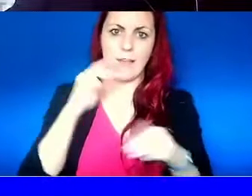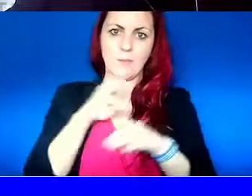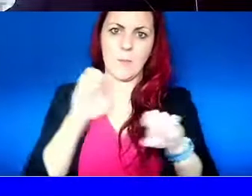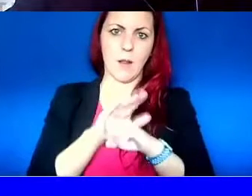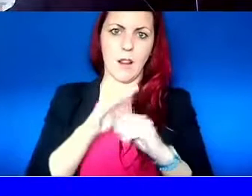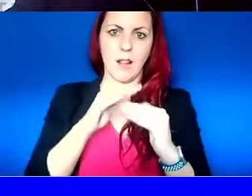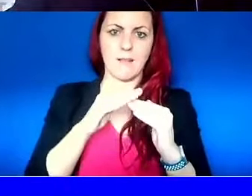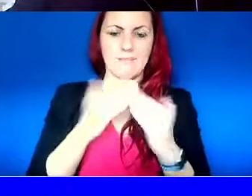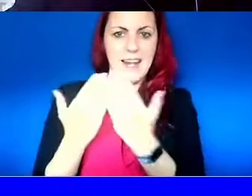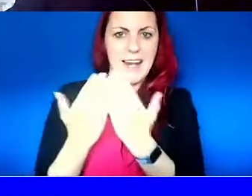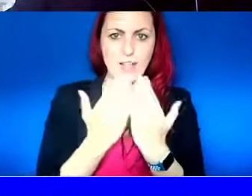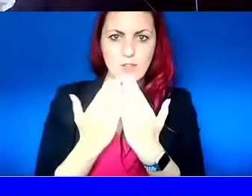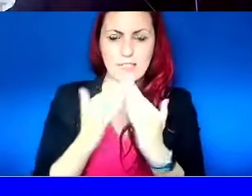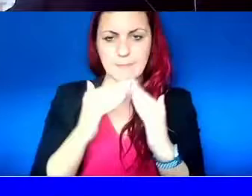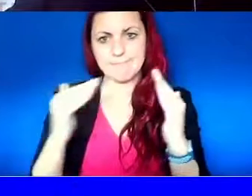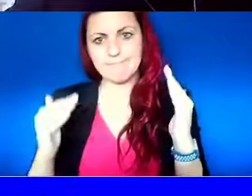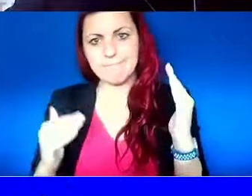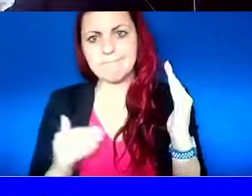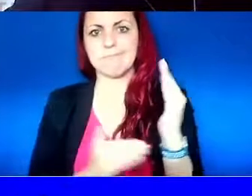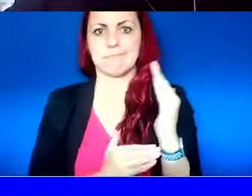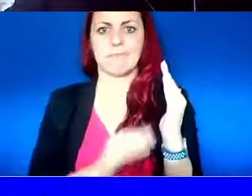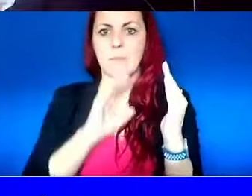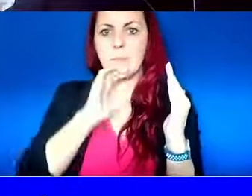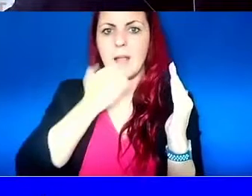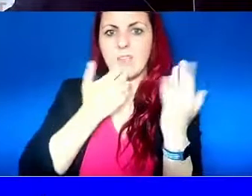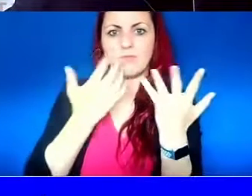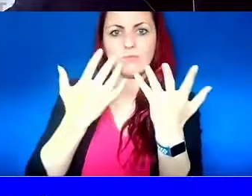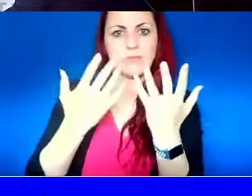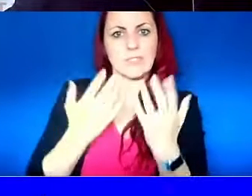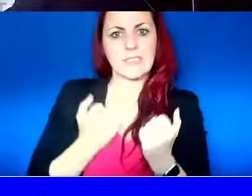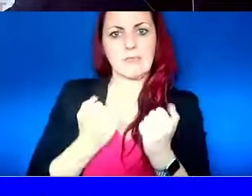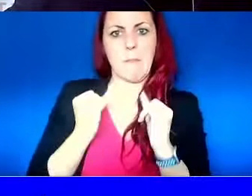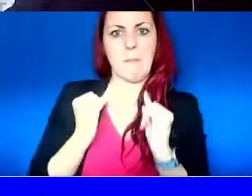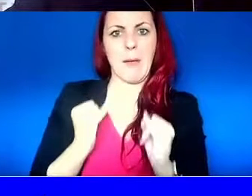The standard of education they've received is poor.